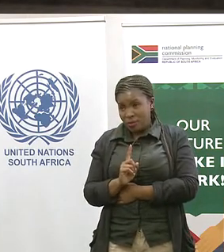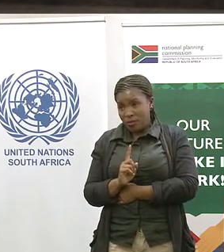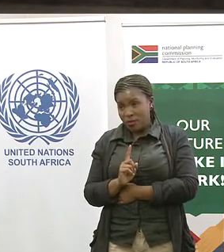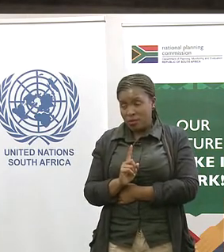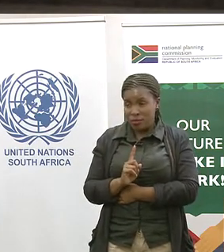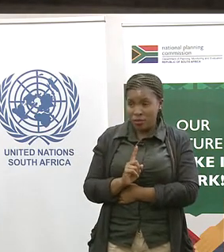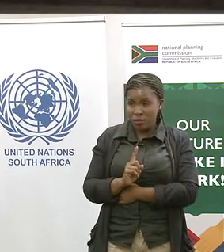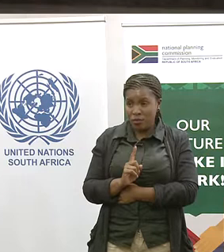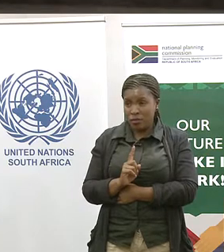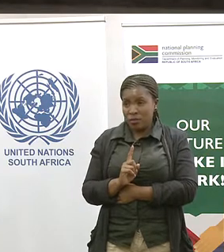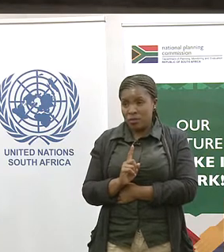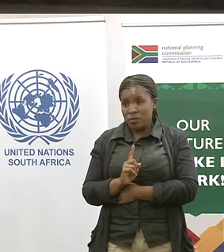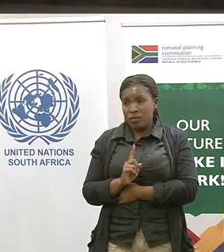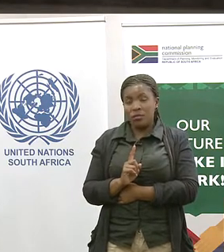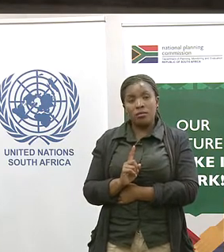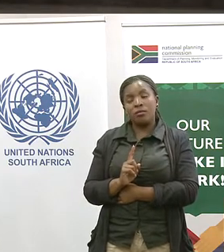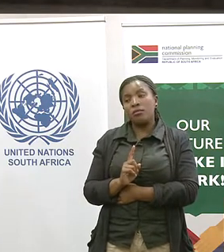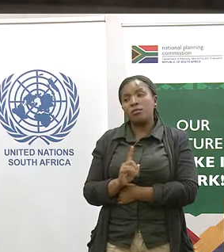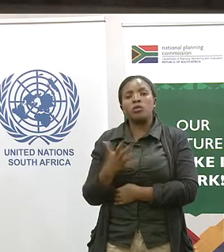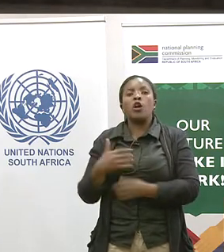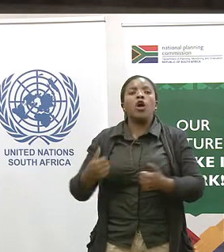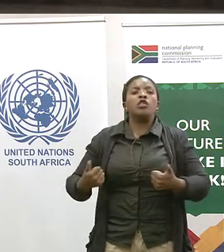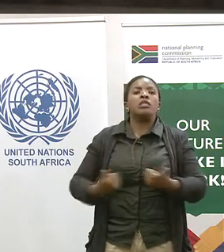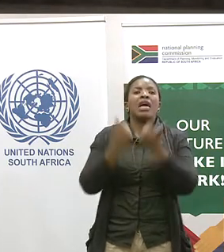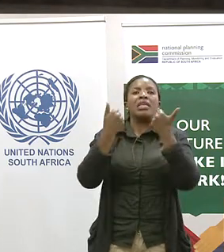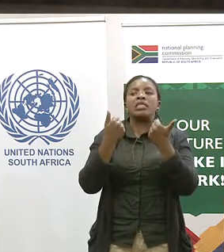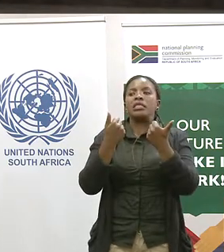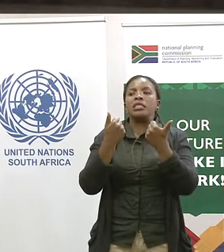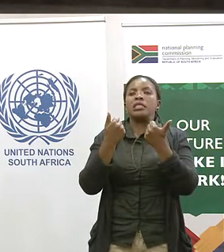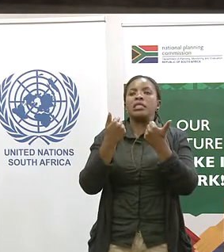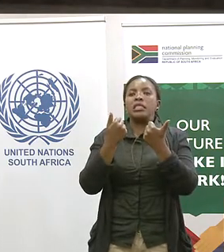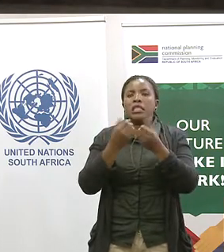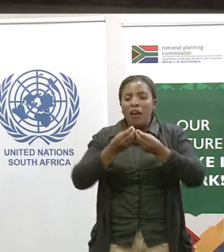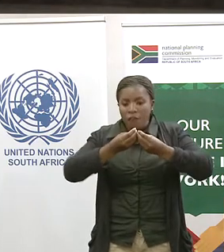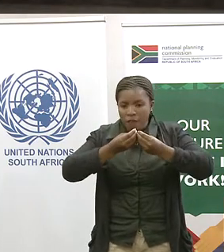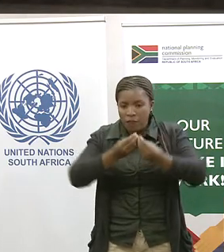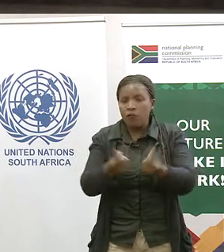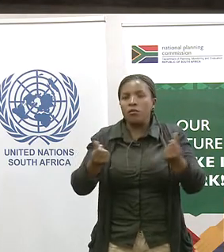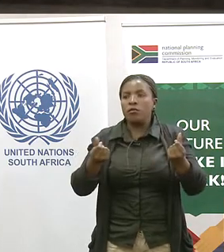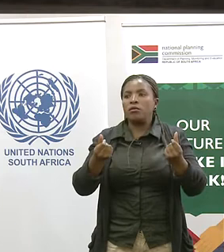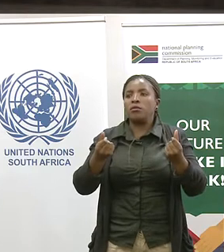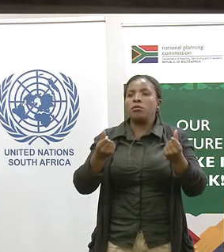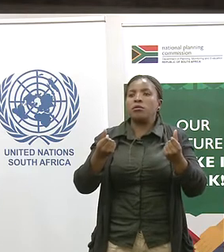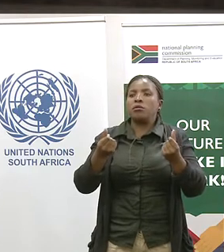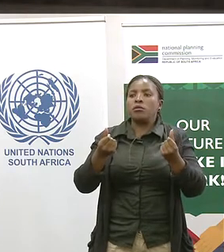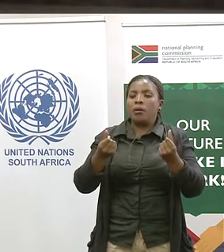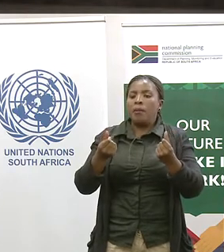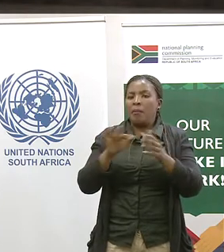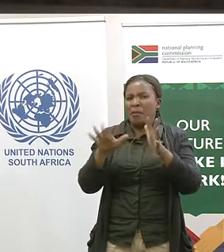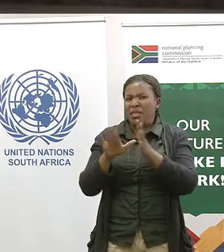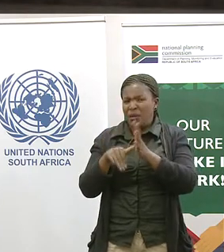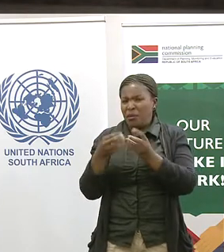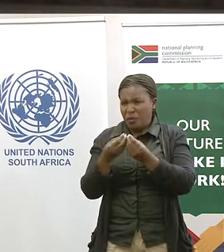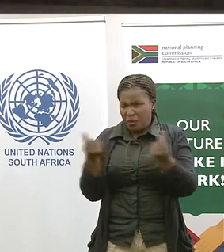that to overcome the challenges of being a person with a disability, we need to remove